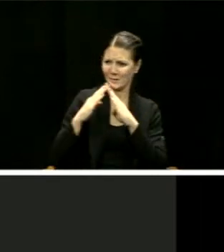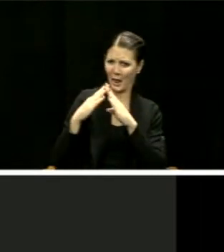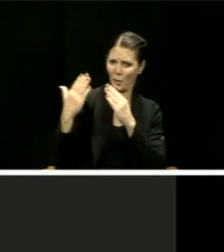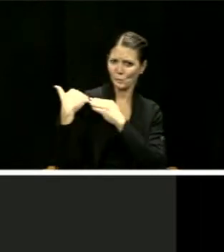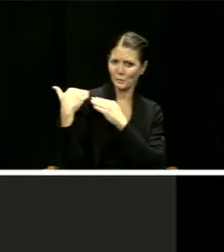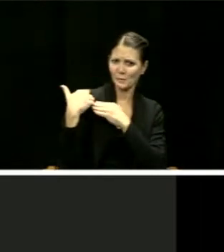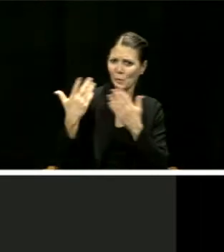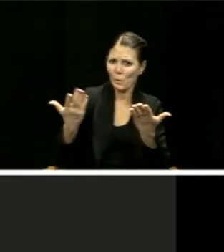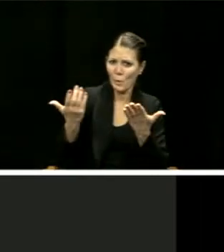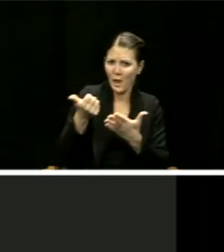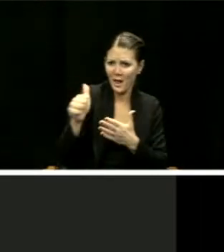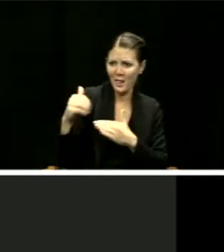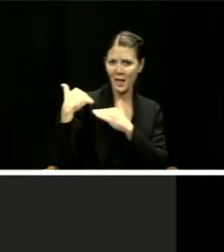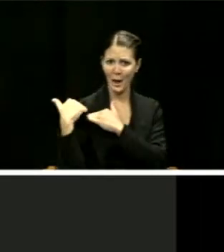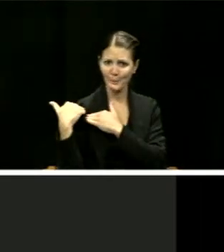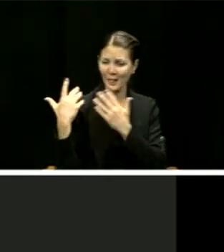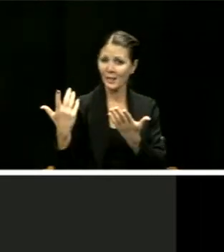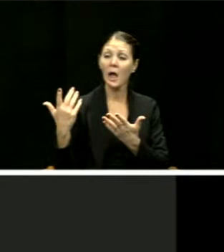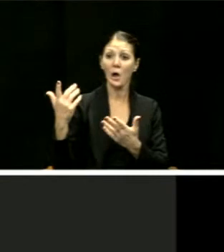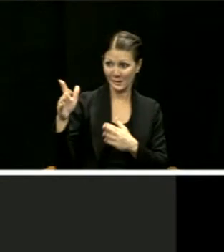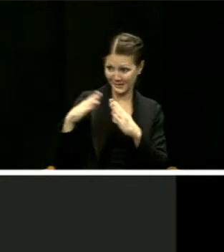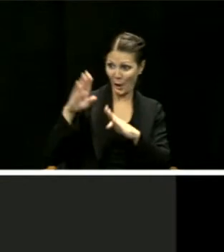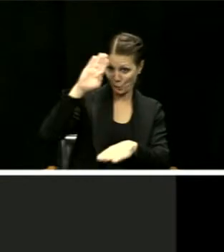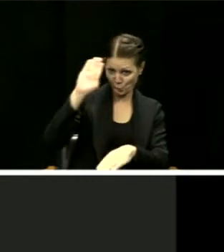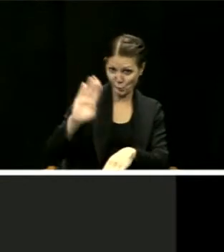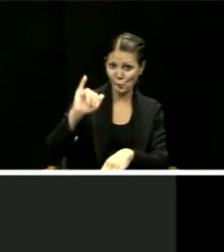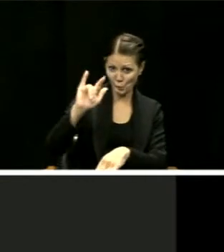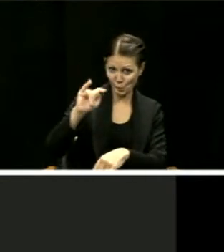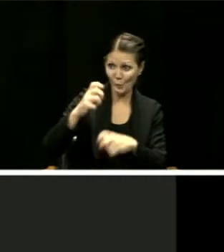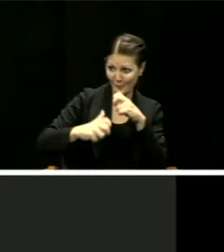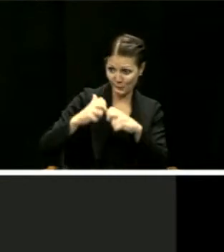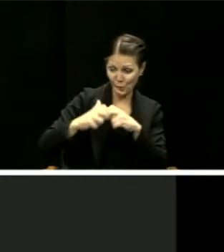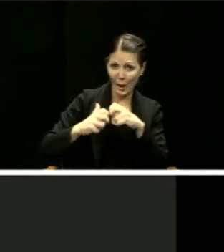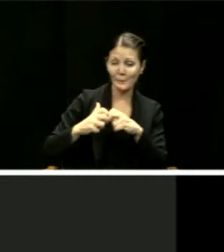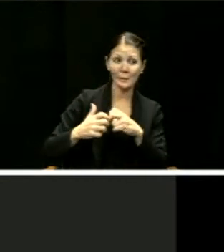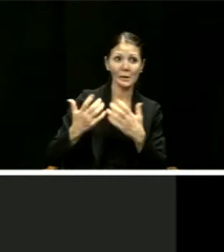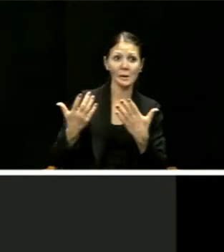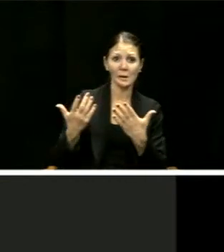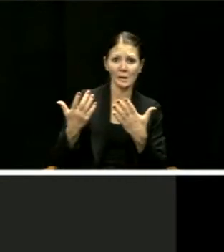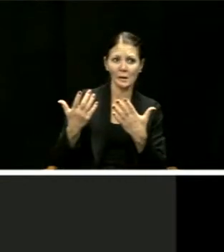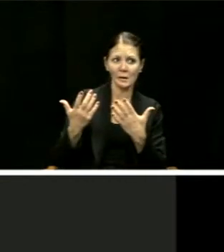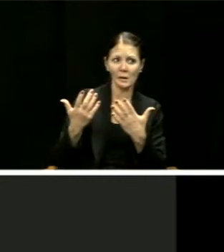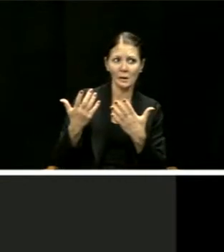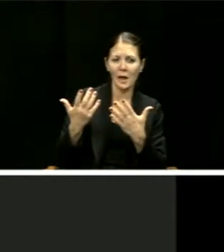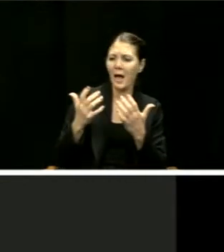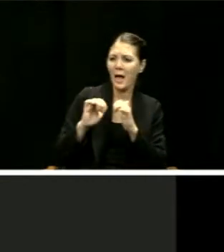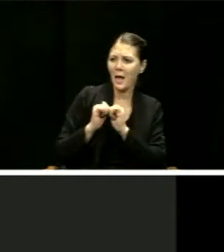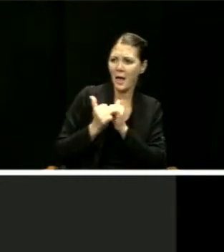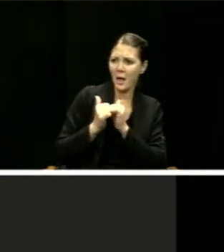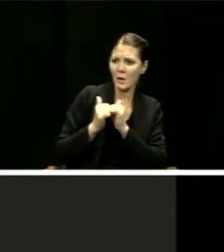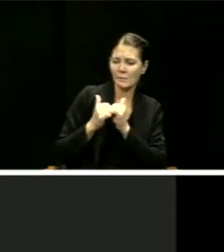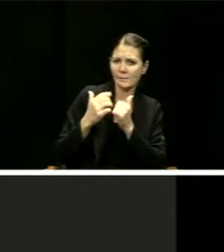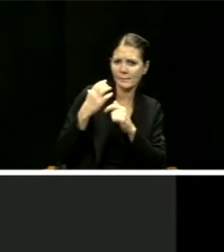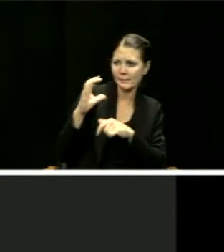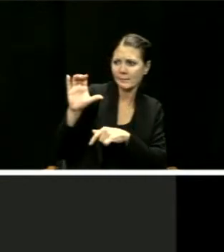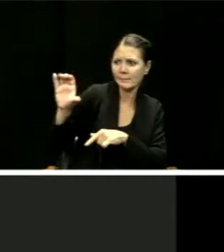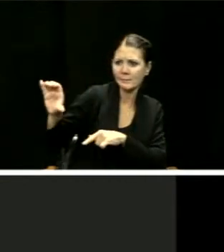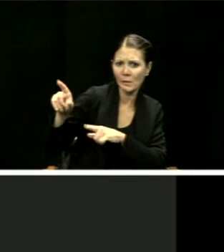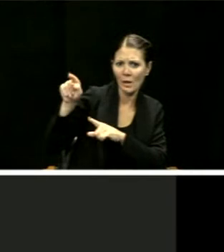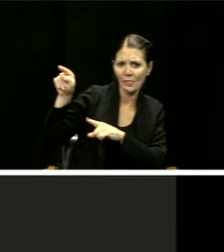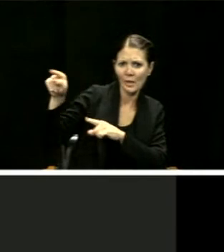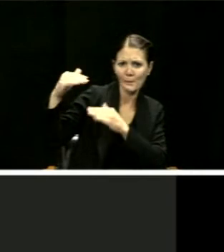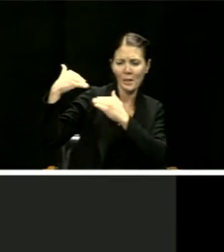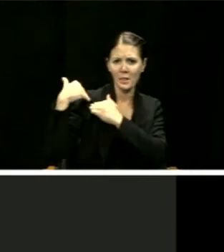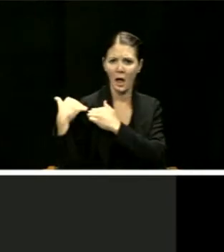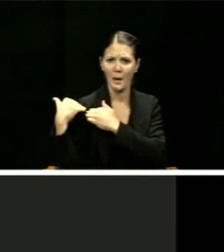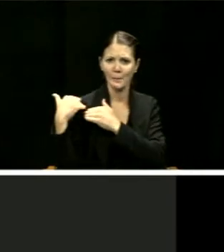this point? They know what the issues are, and what's their liability in terms of what